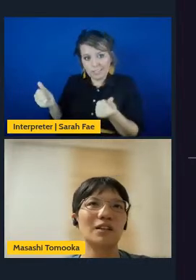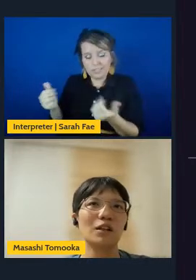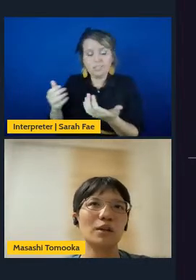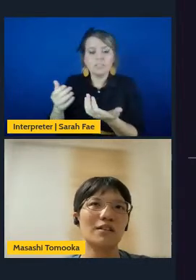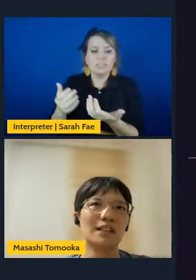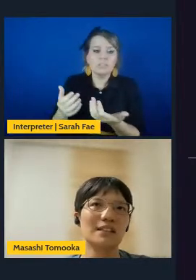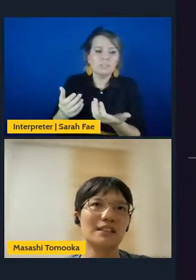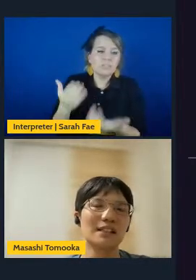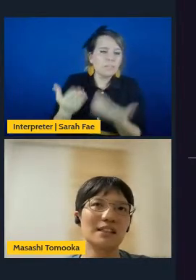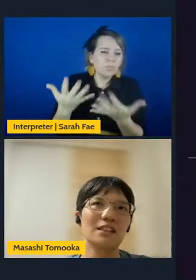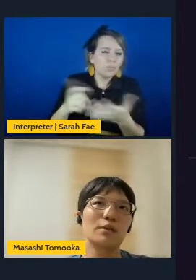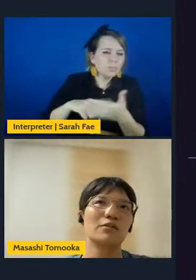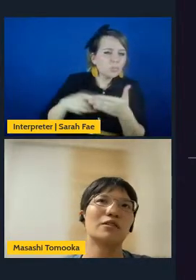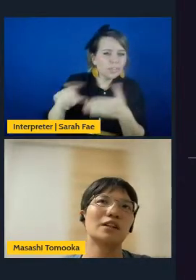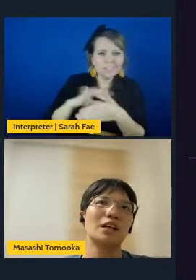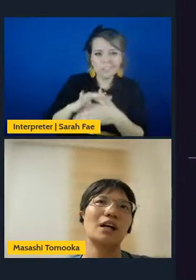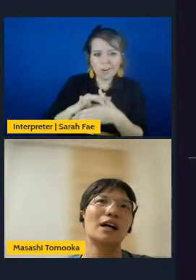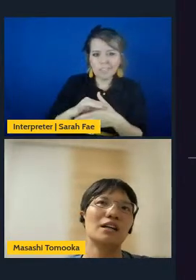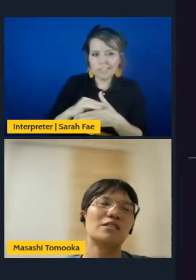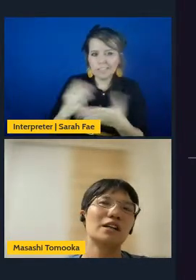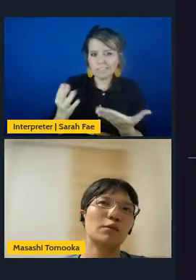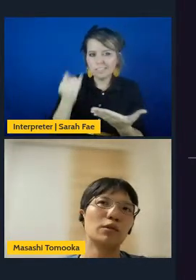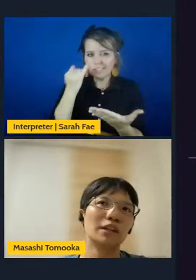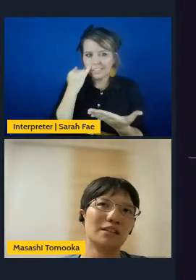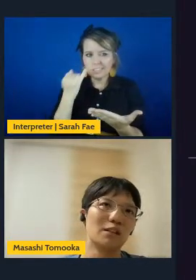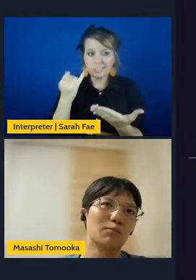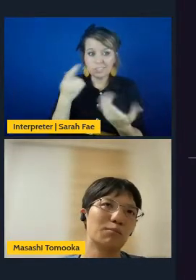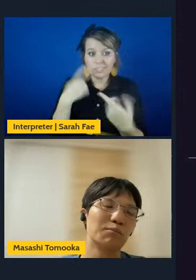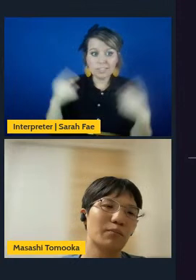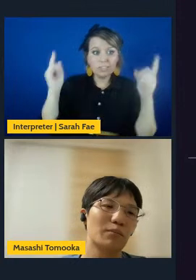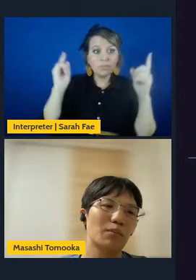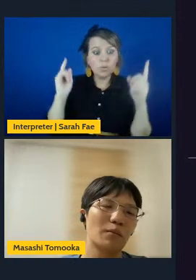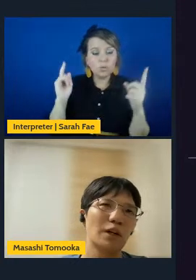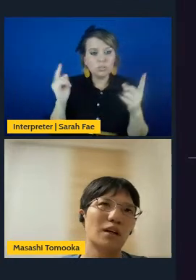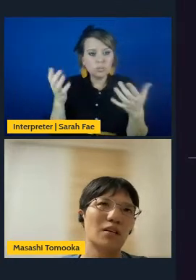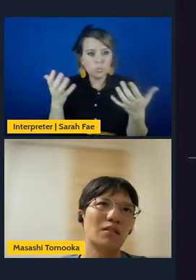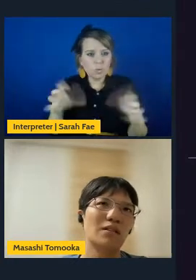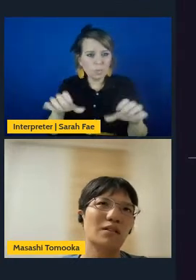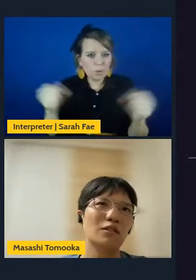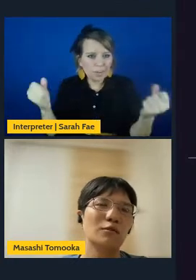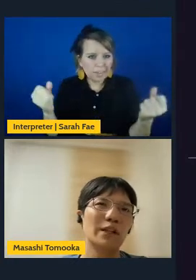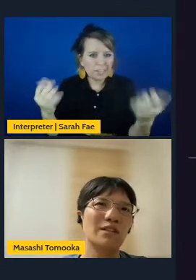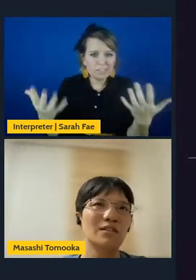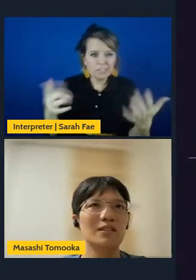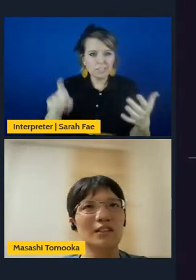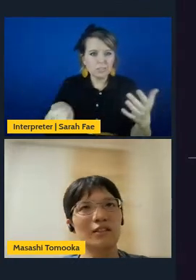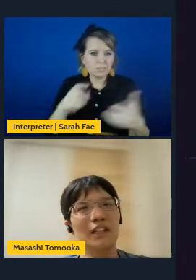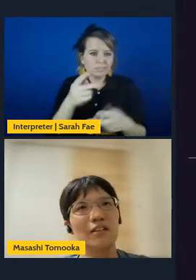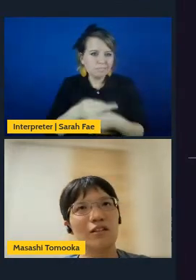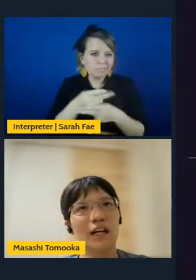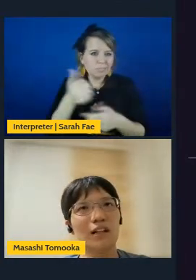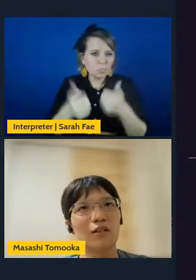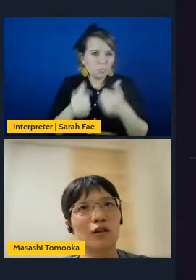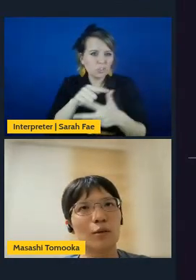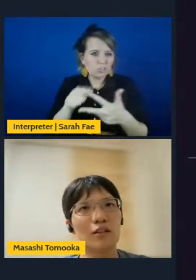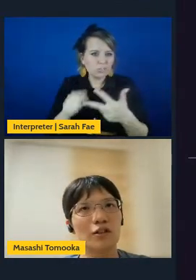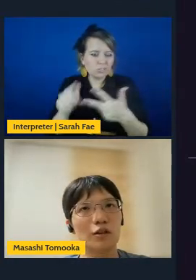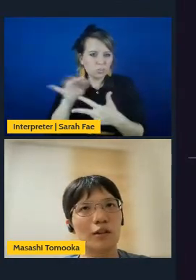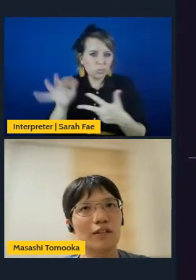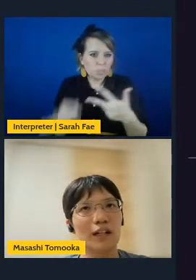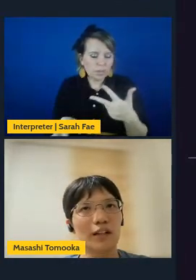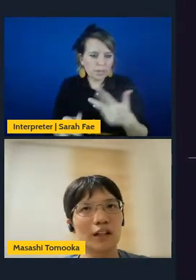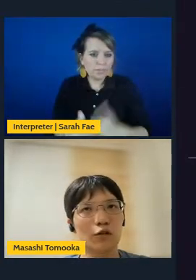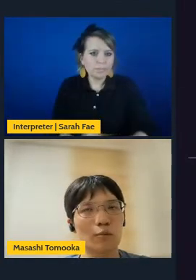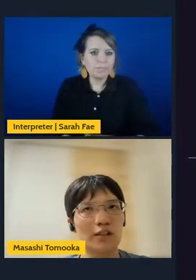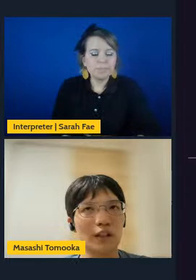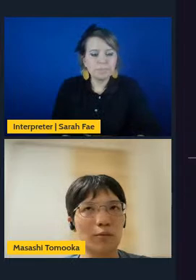the front-end build successes before actually deploying them. Also, because you need to run code build